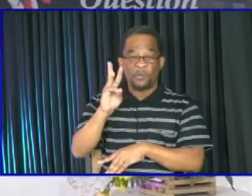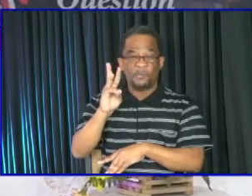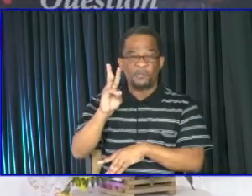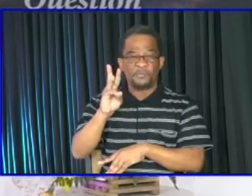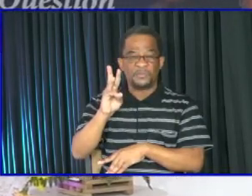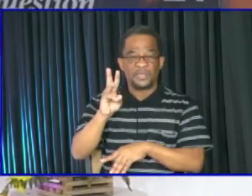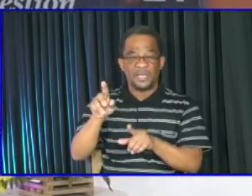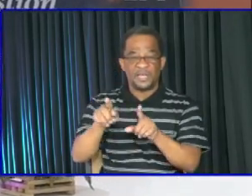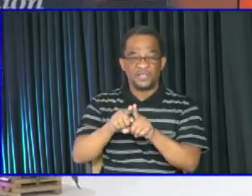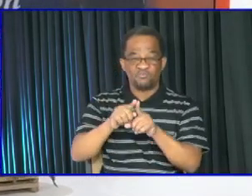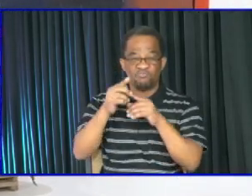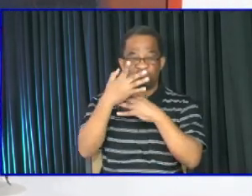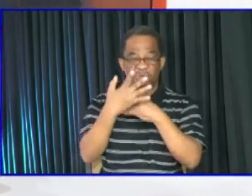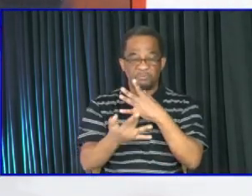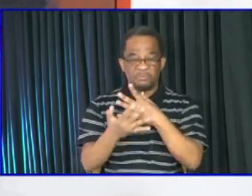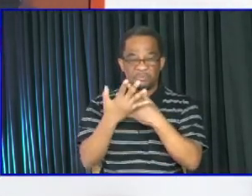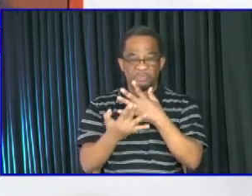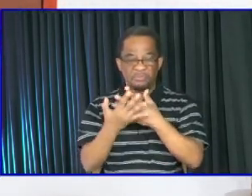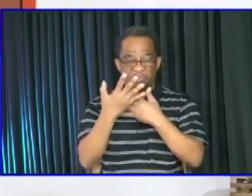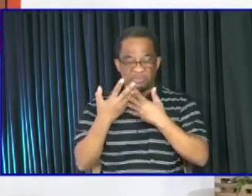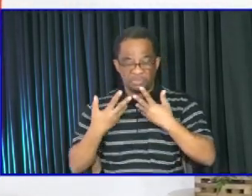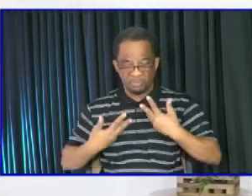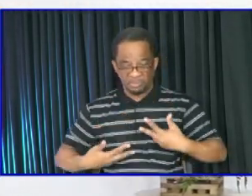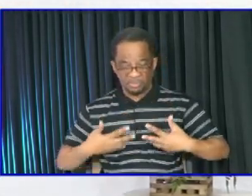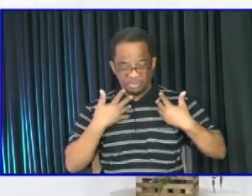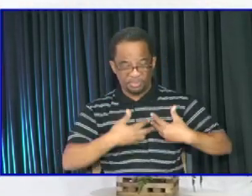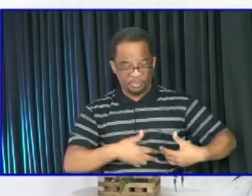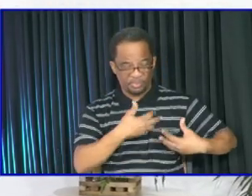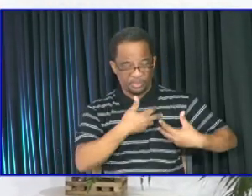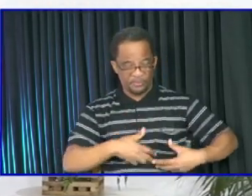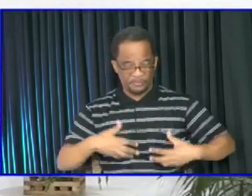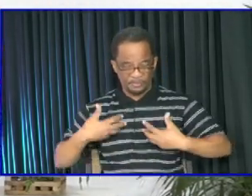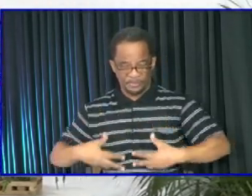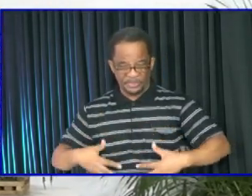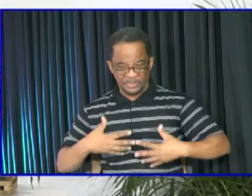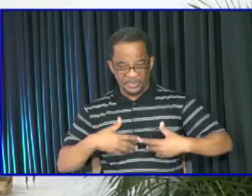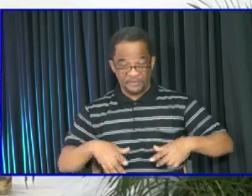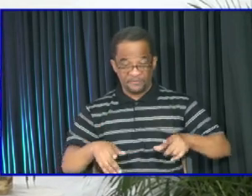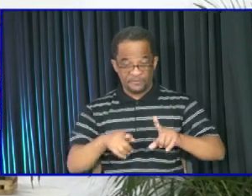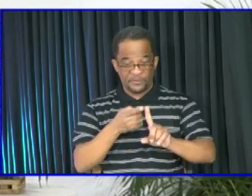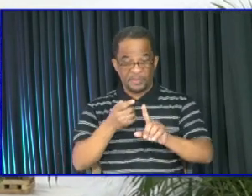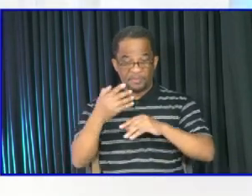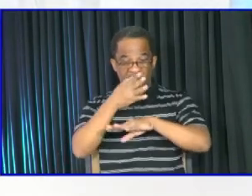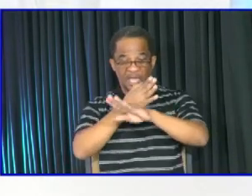Until strands of flesh like ribbon hang from his back.